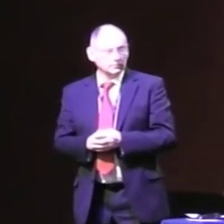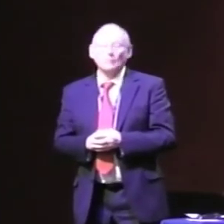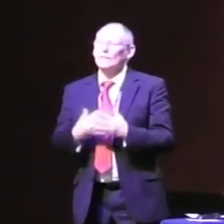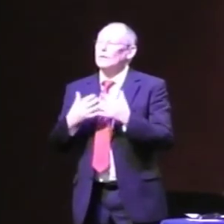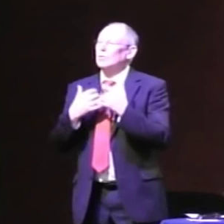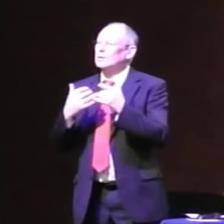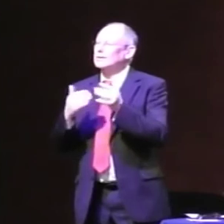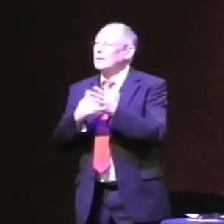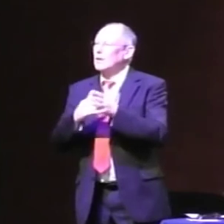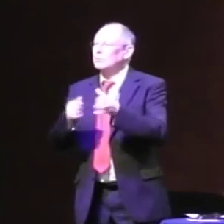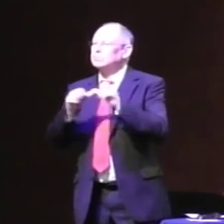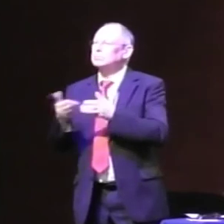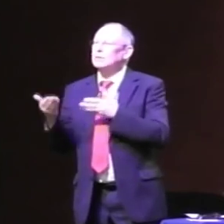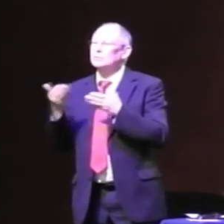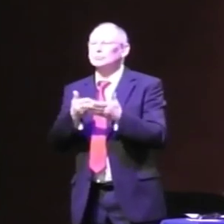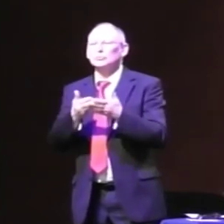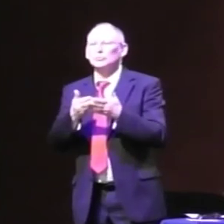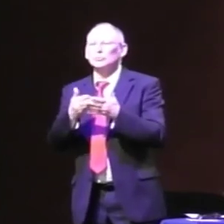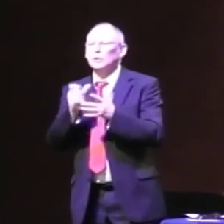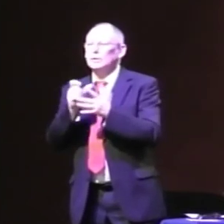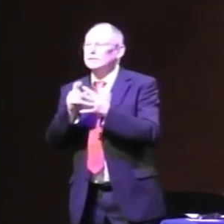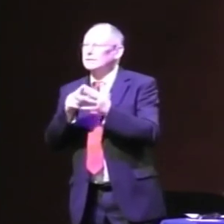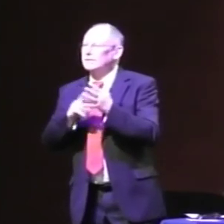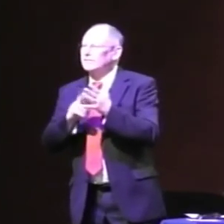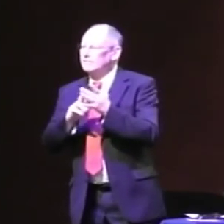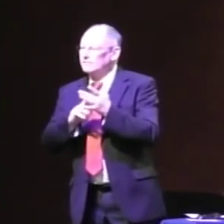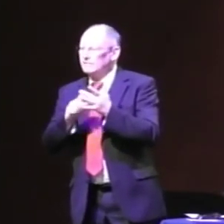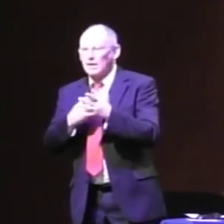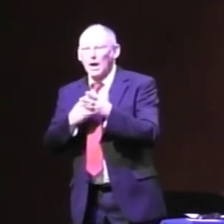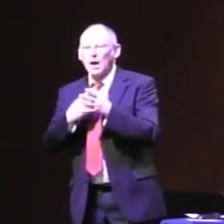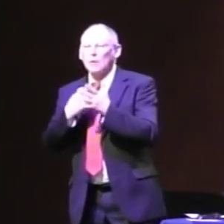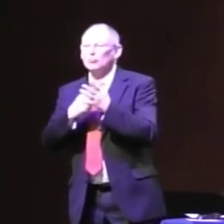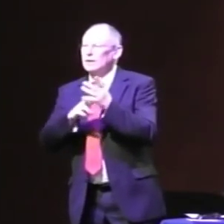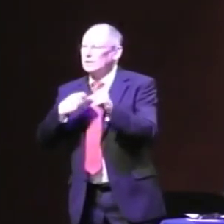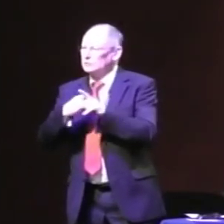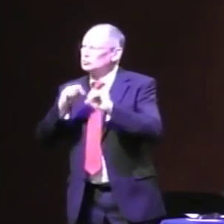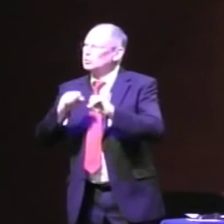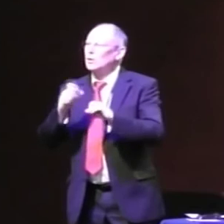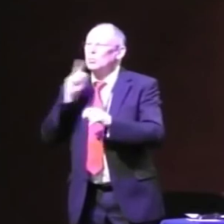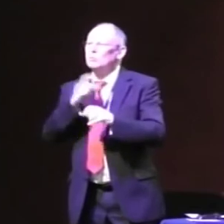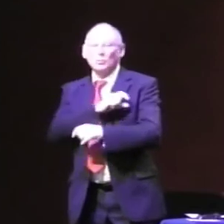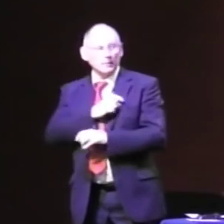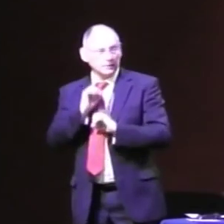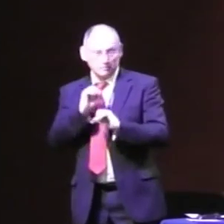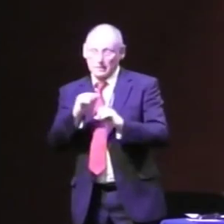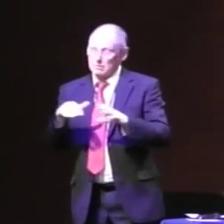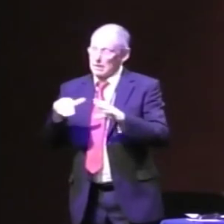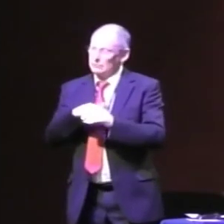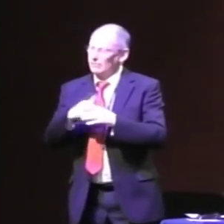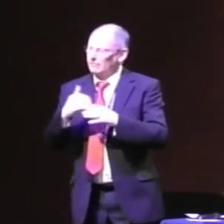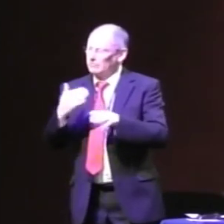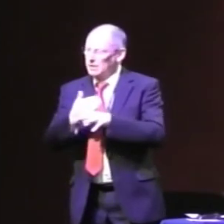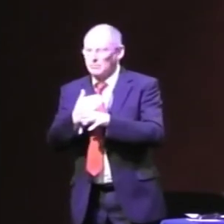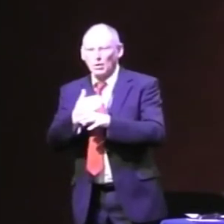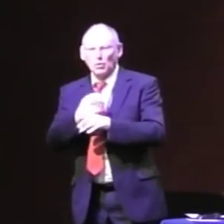Congress, I'd now like to introduce Davina Rankin, Chair of the STUC Women's Committee. Davina has been an active member of